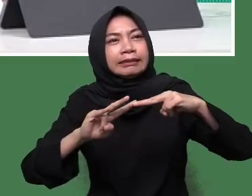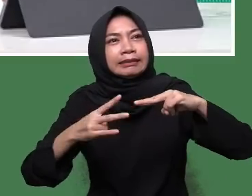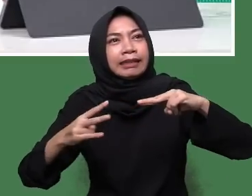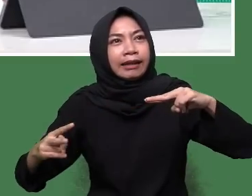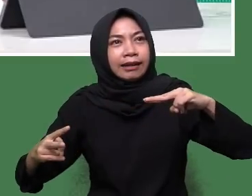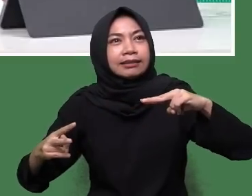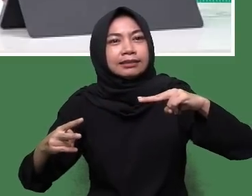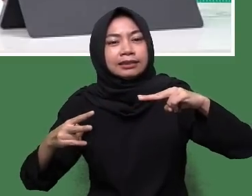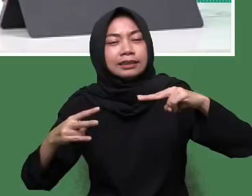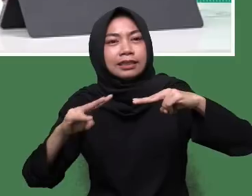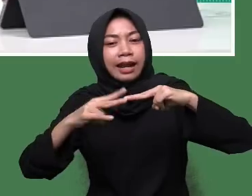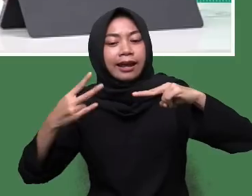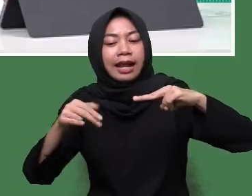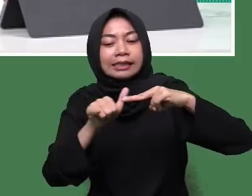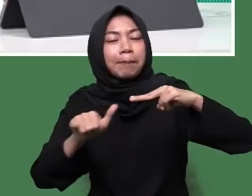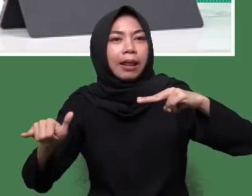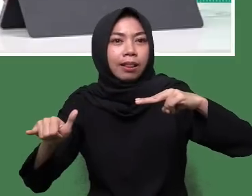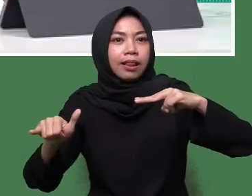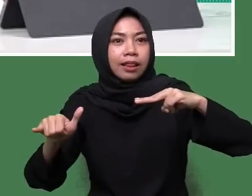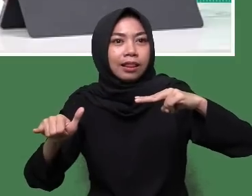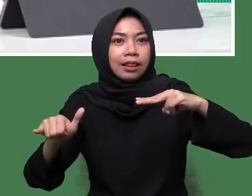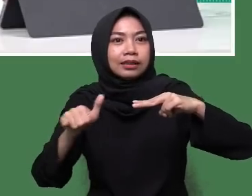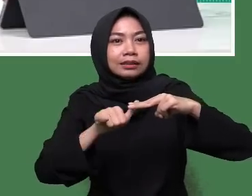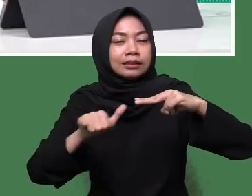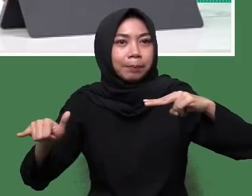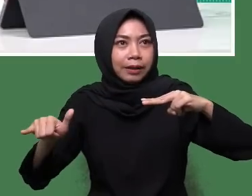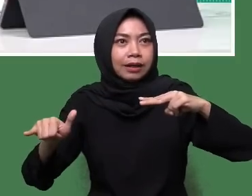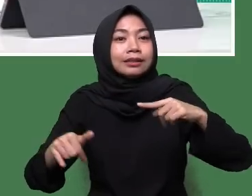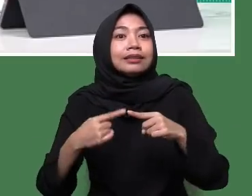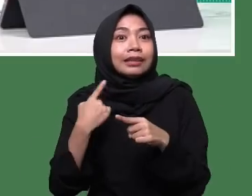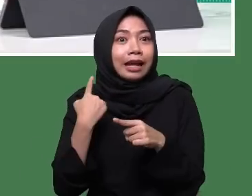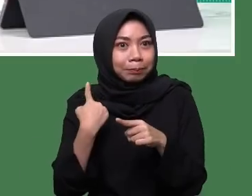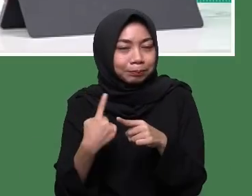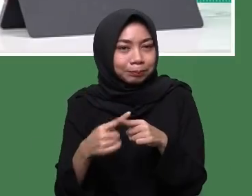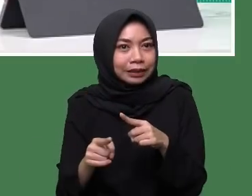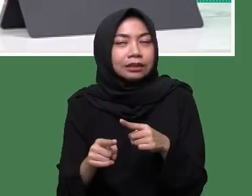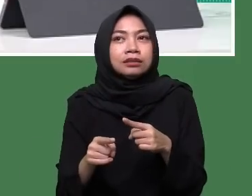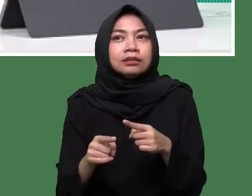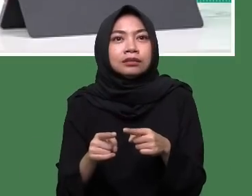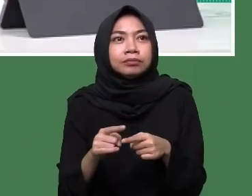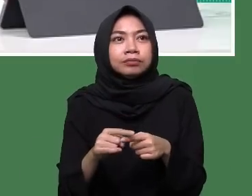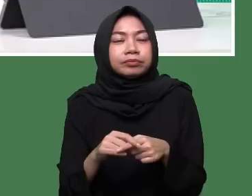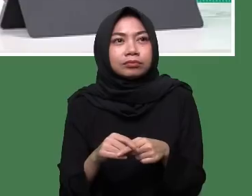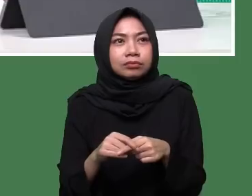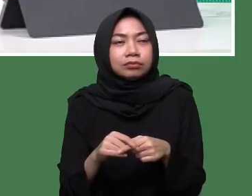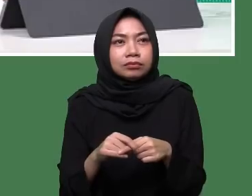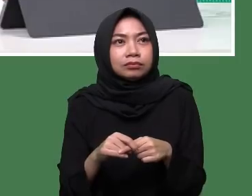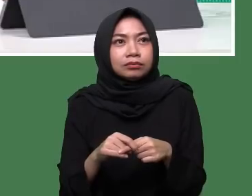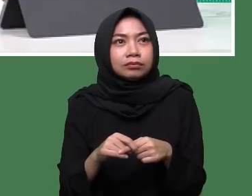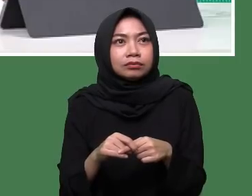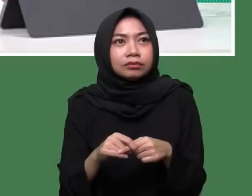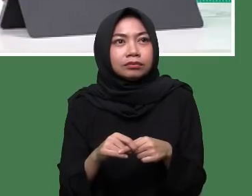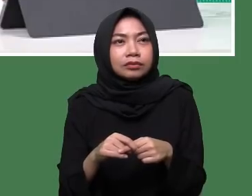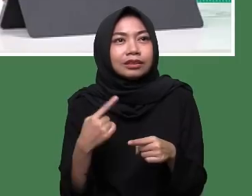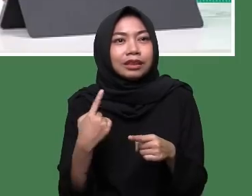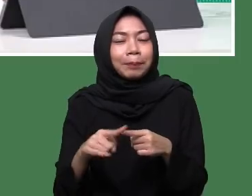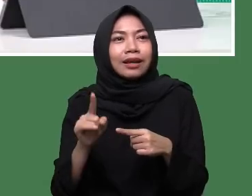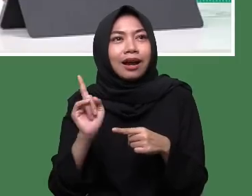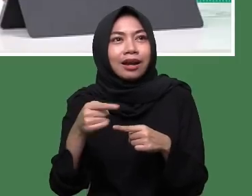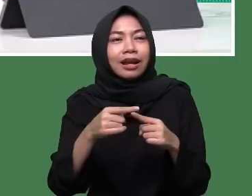more stable compared to COVID. However, we know that there are several